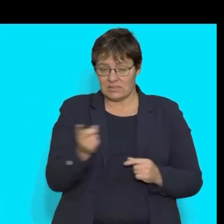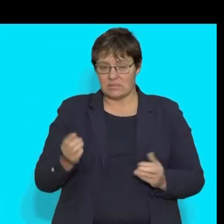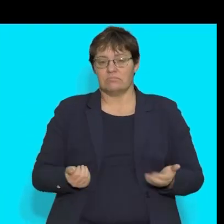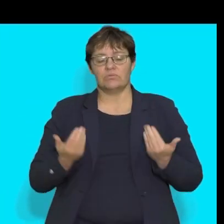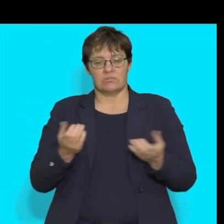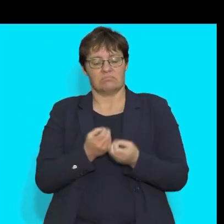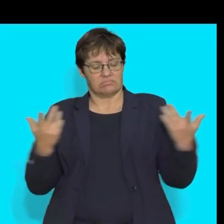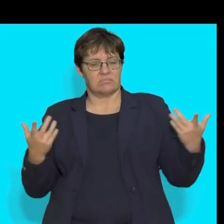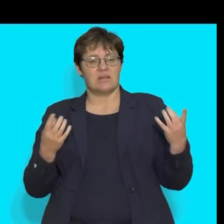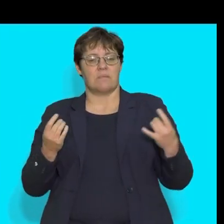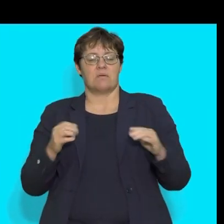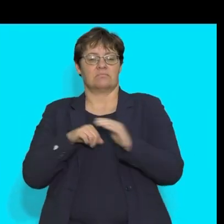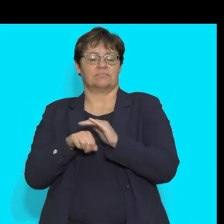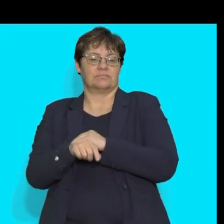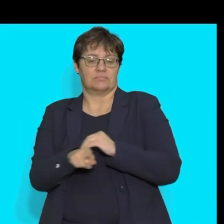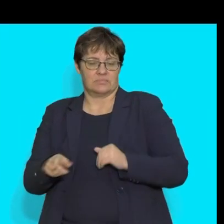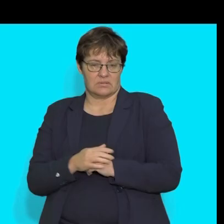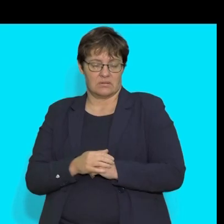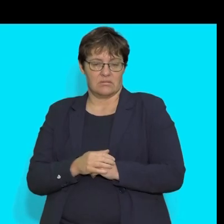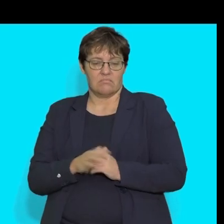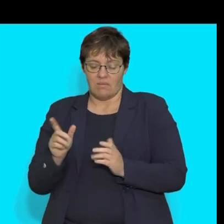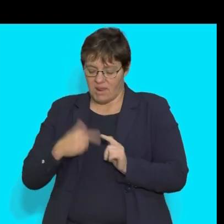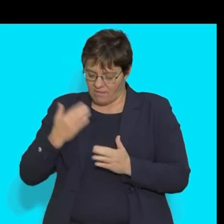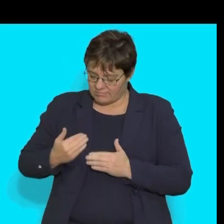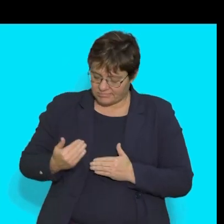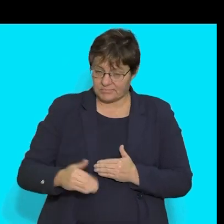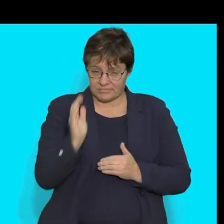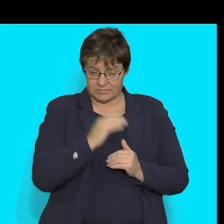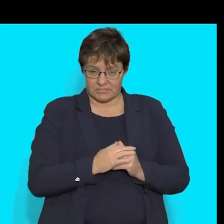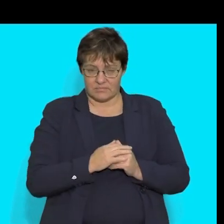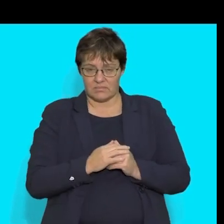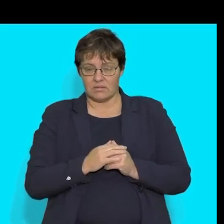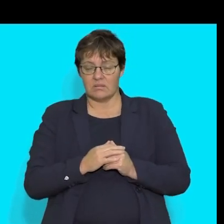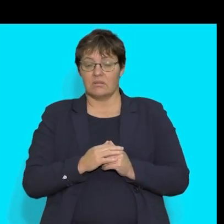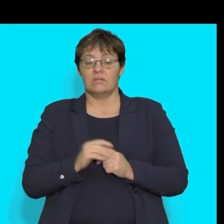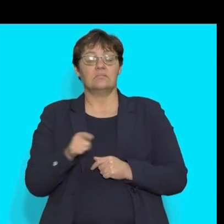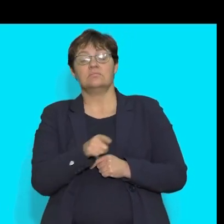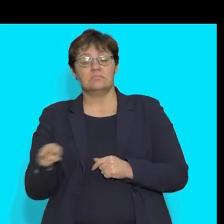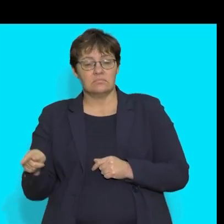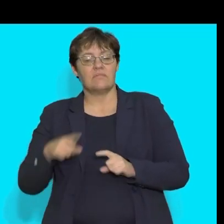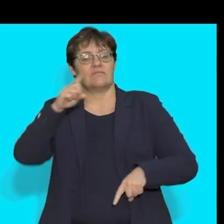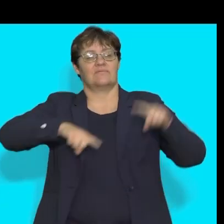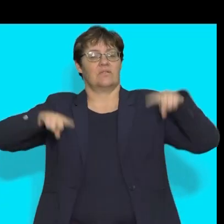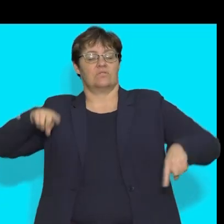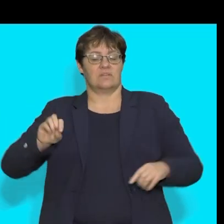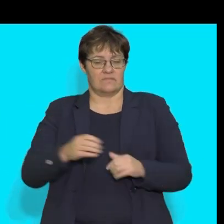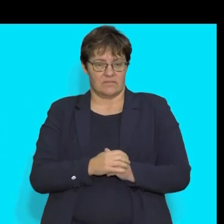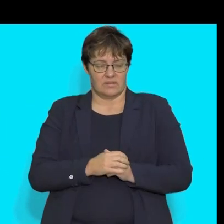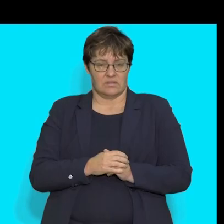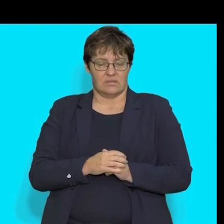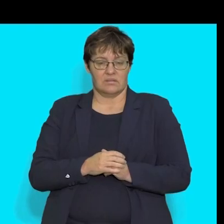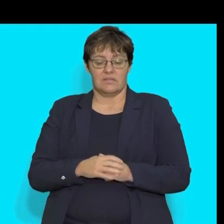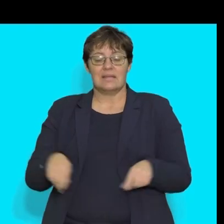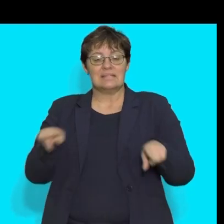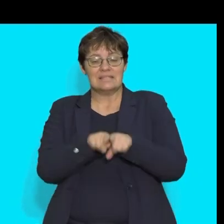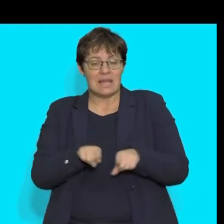produce large number of offsprings throughout their lifetime. Amongst the offsprings, there's variation. The offsprings of the